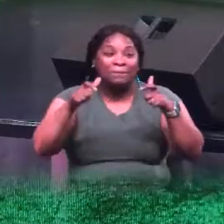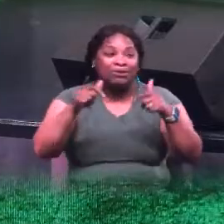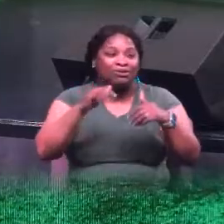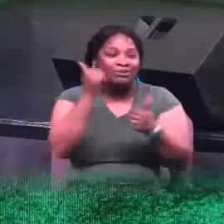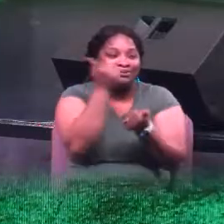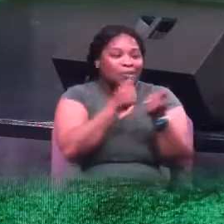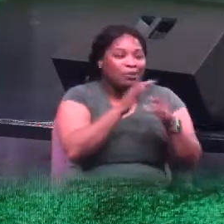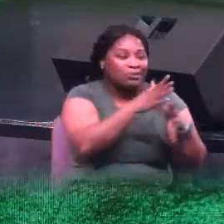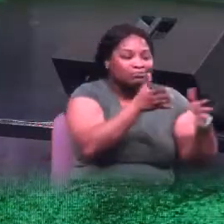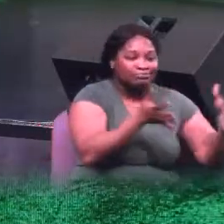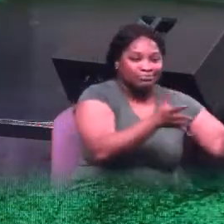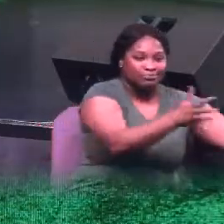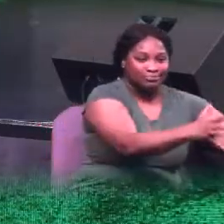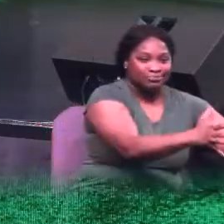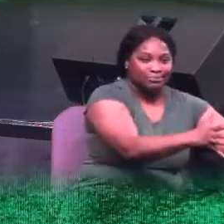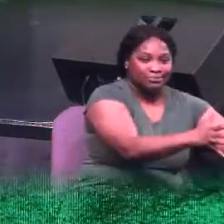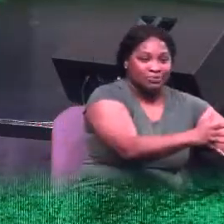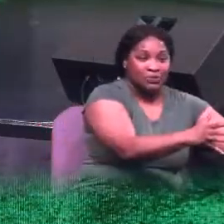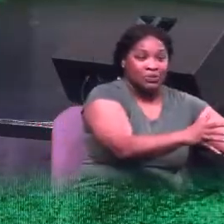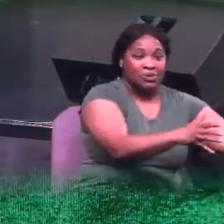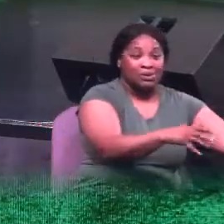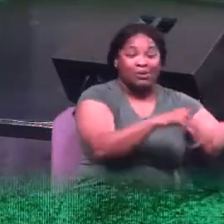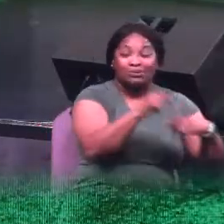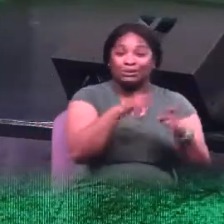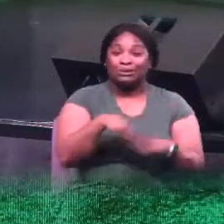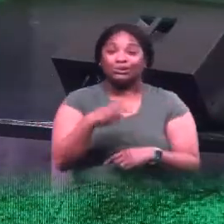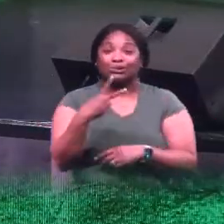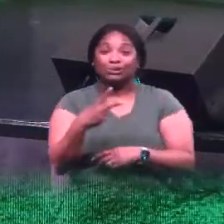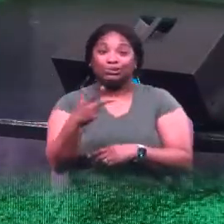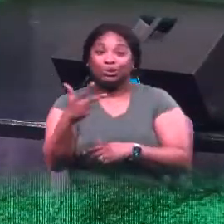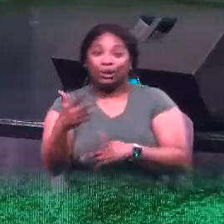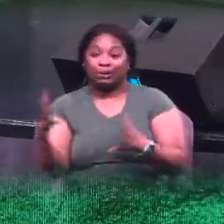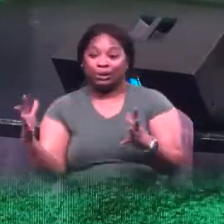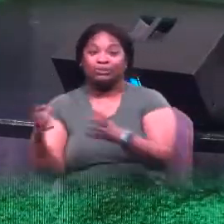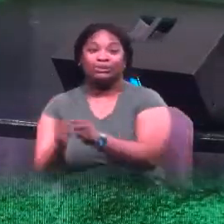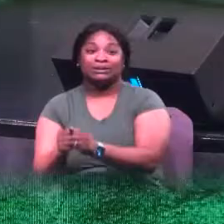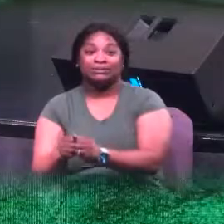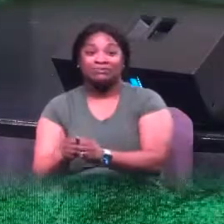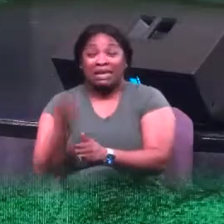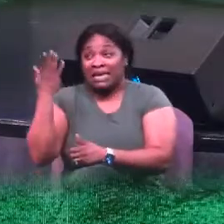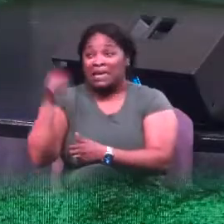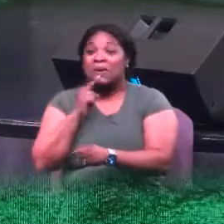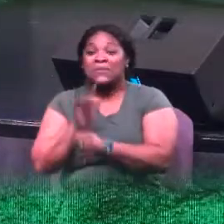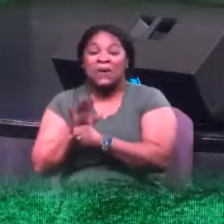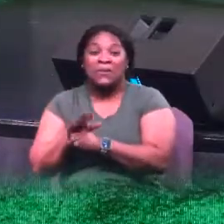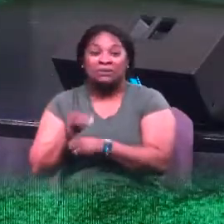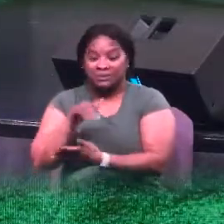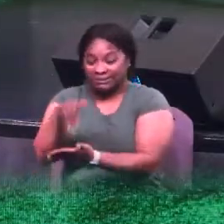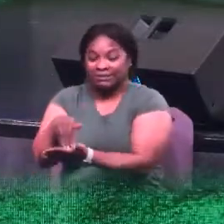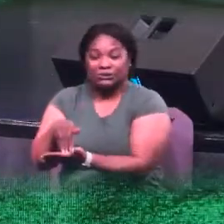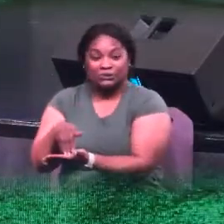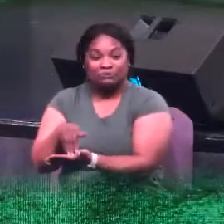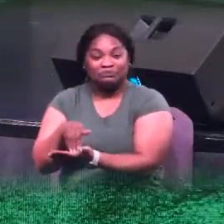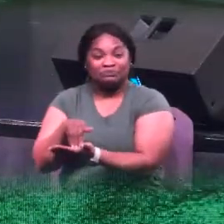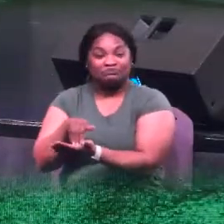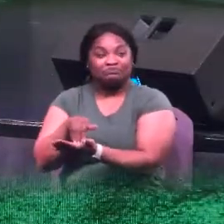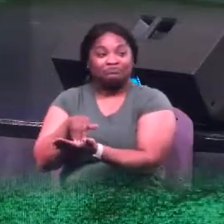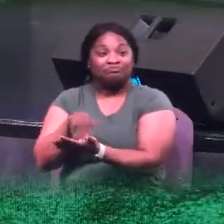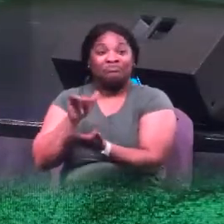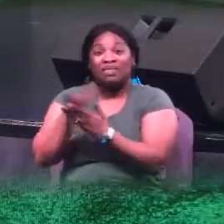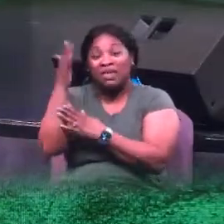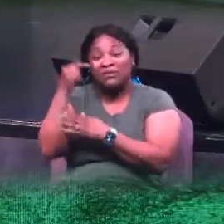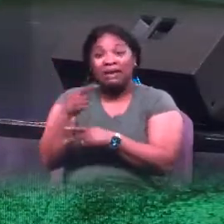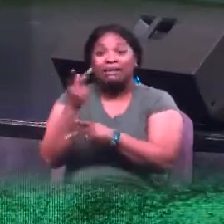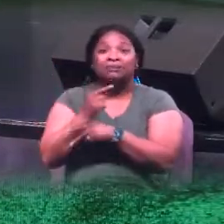the empire. You just need where two or three are gathered. He promises to be in the midst. That's why he